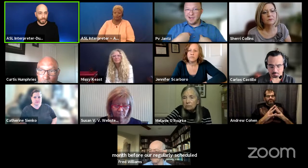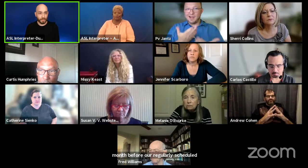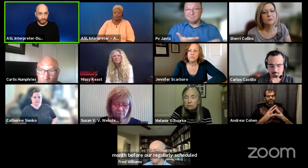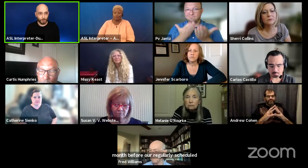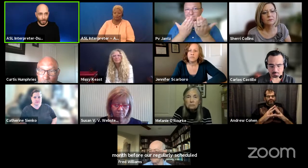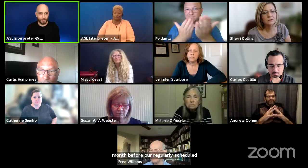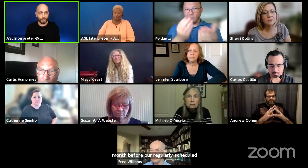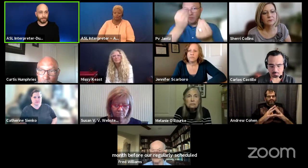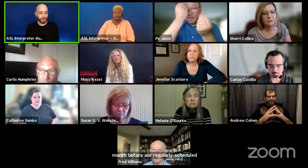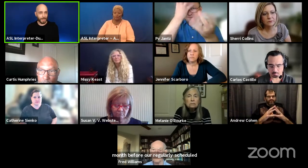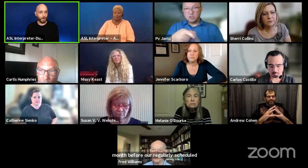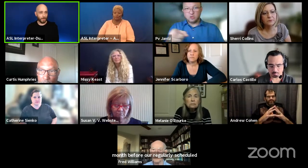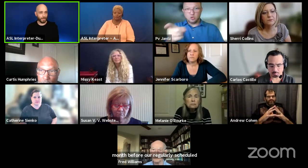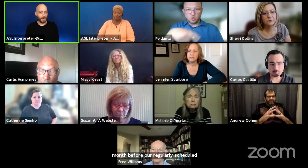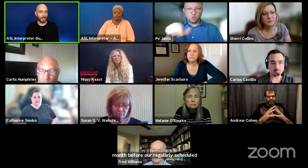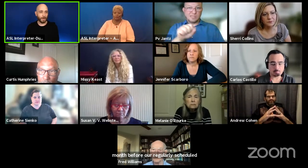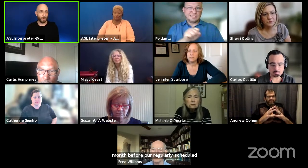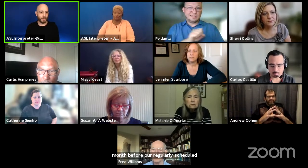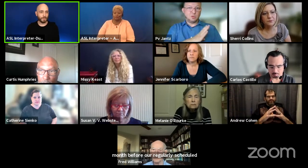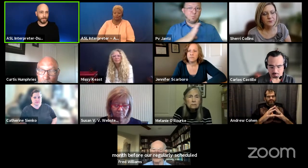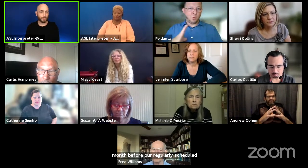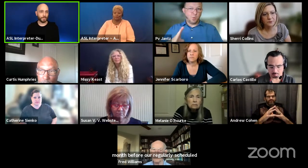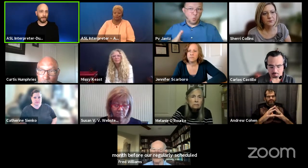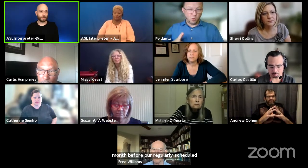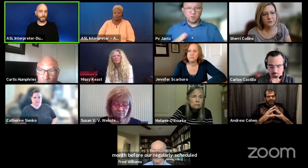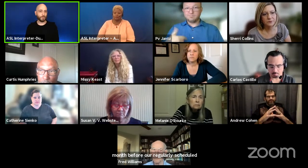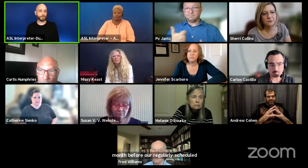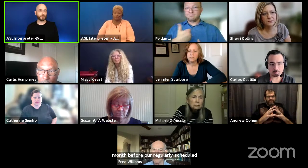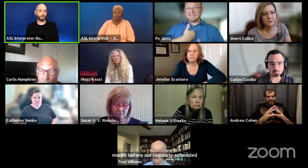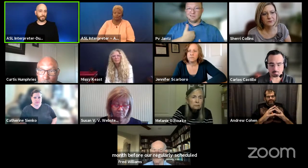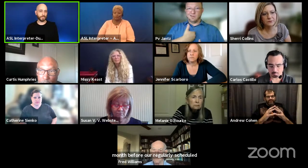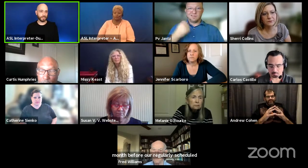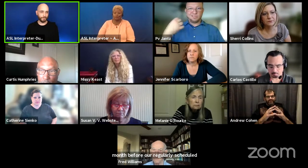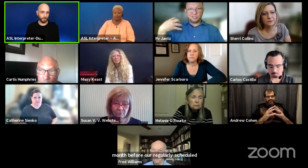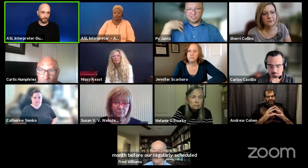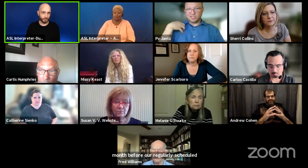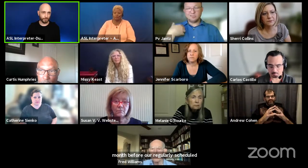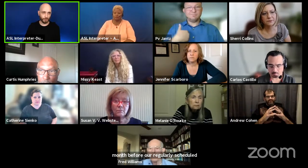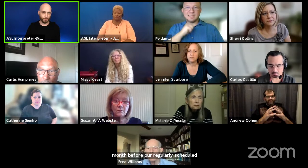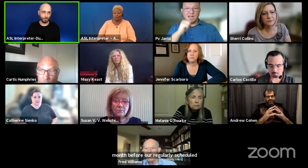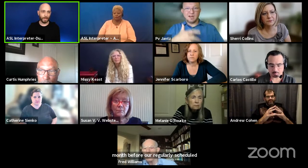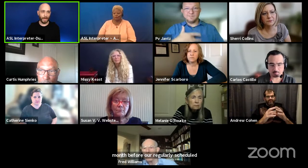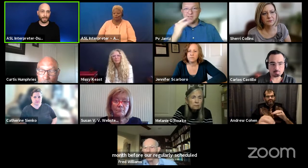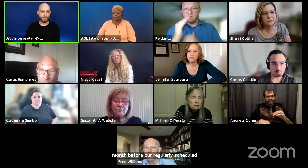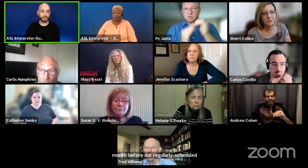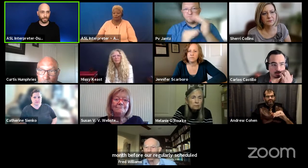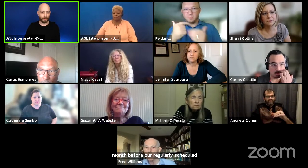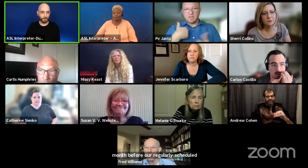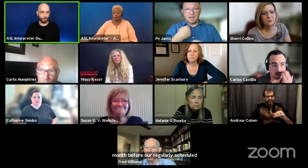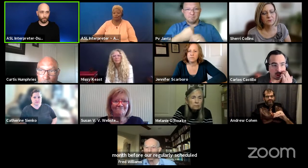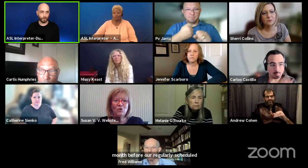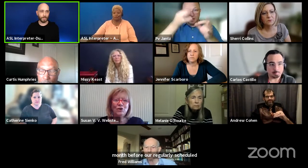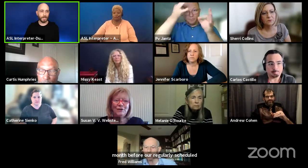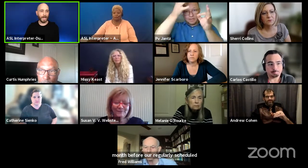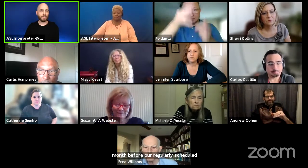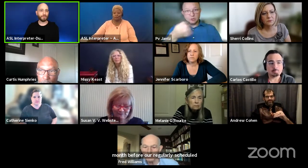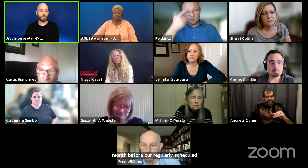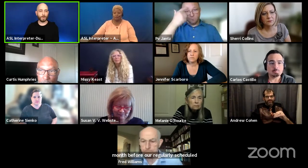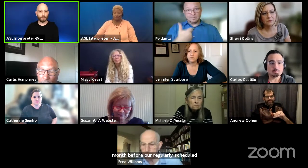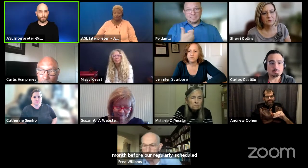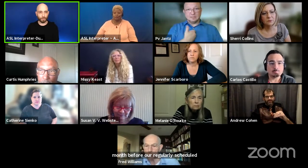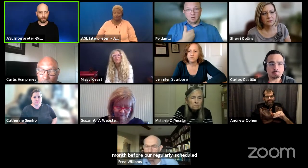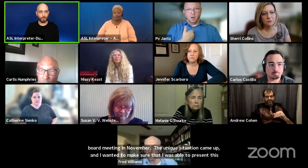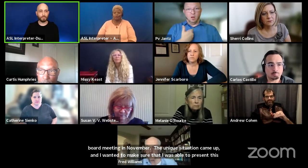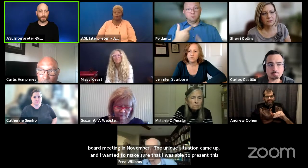A unique situation came up, and I wanted to make sure that I was able to present this information to you as the chair of the board. I didn't